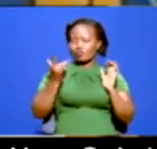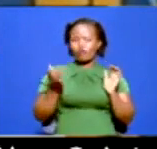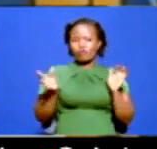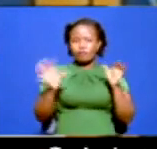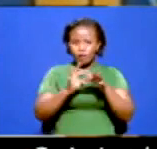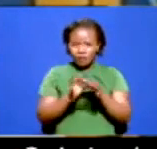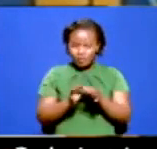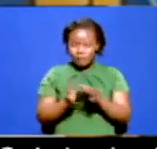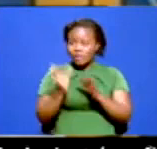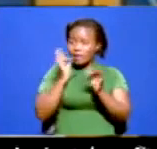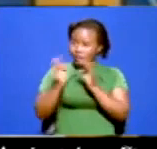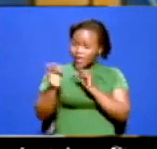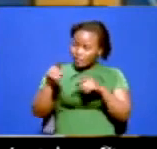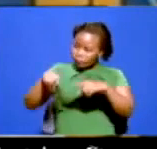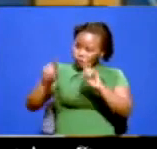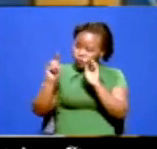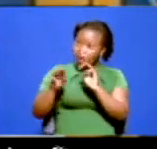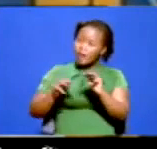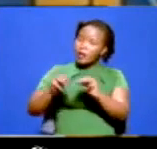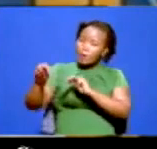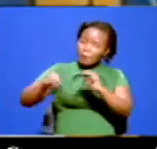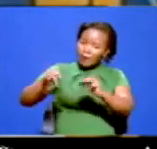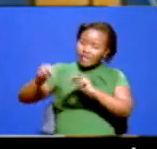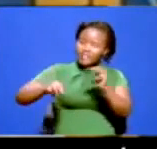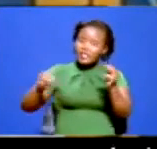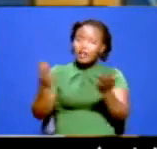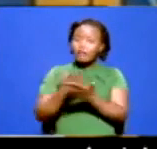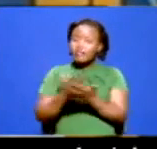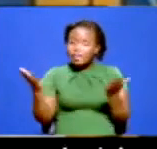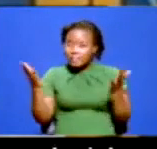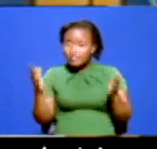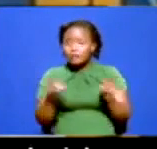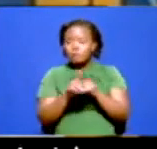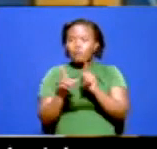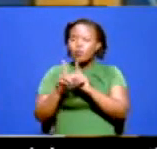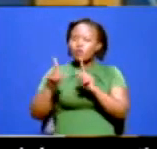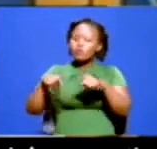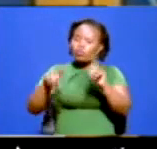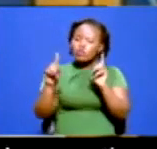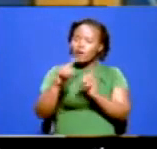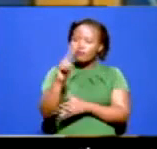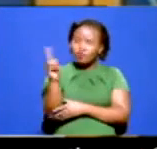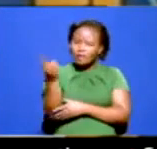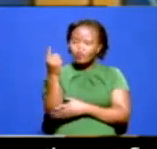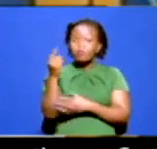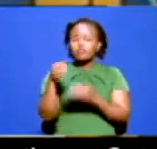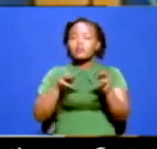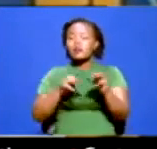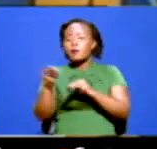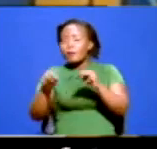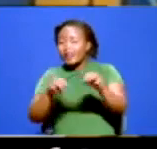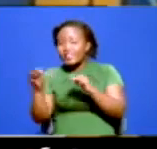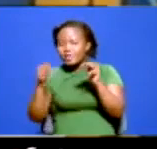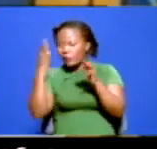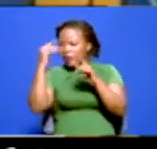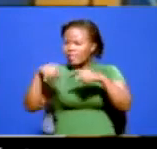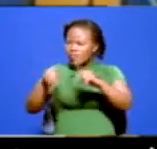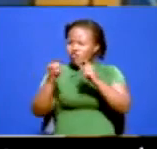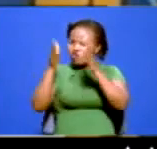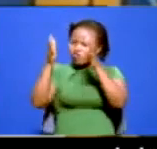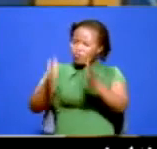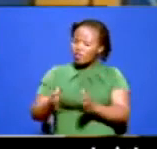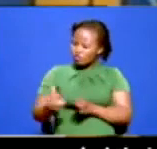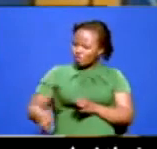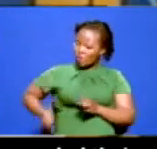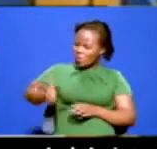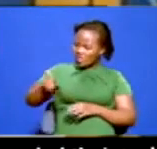if you're managing a facility, you're managing it first of all, not because of your own personal interest, but